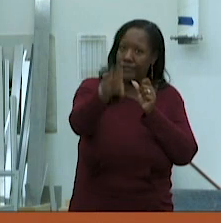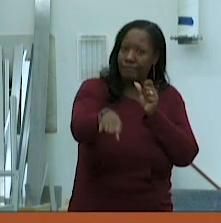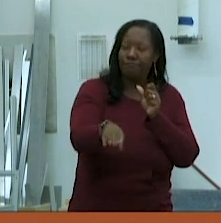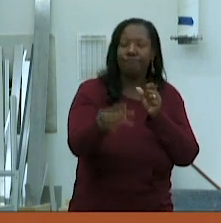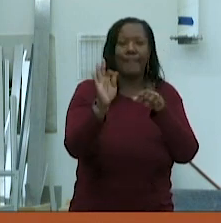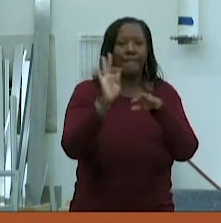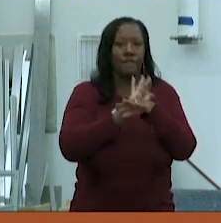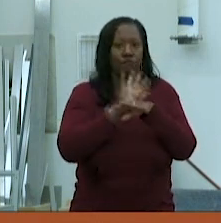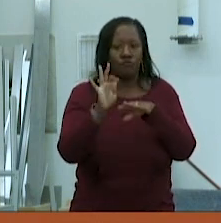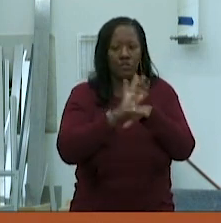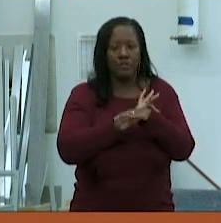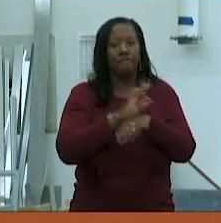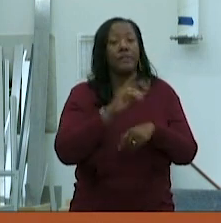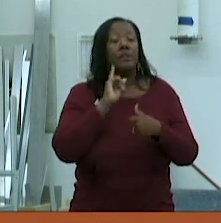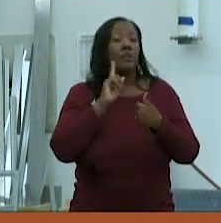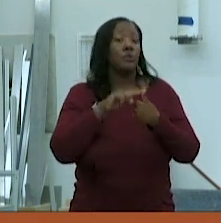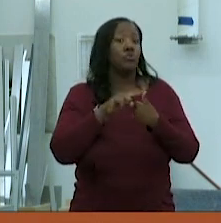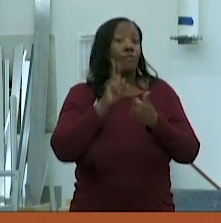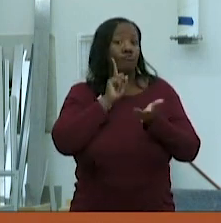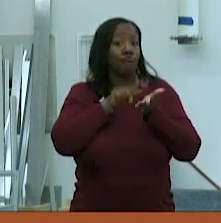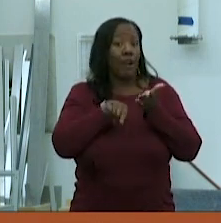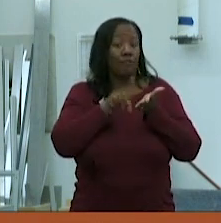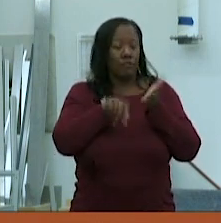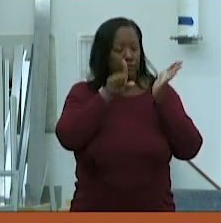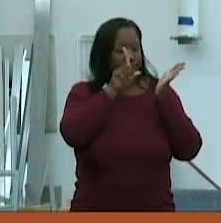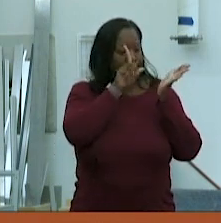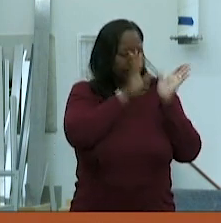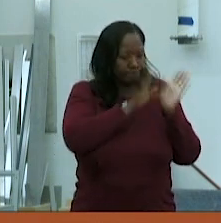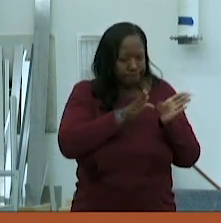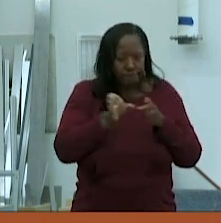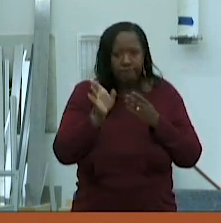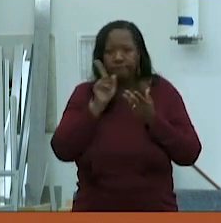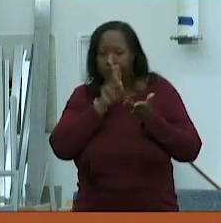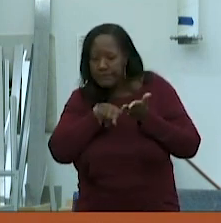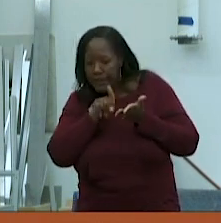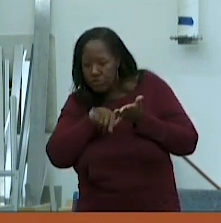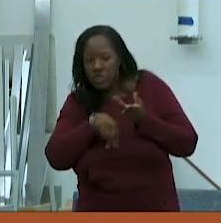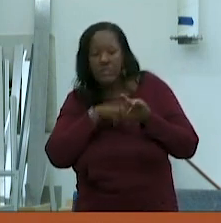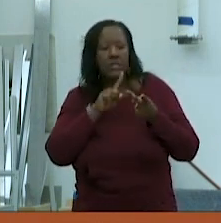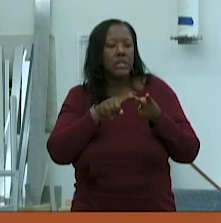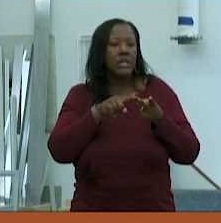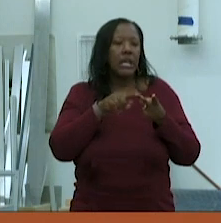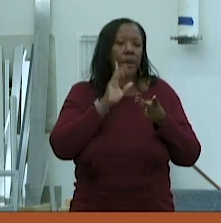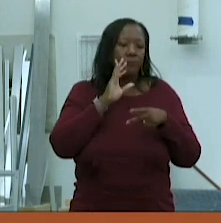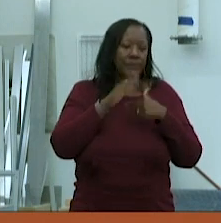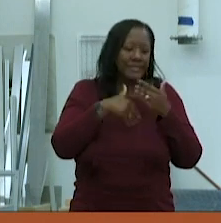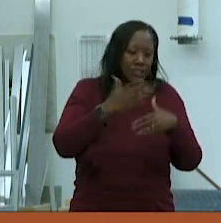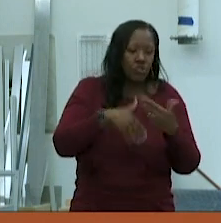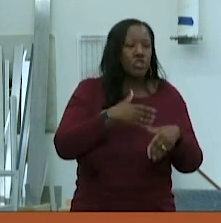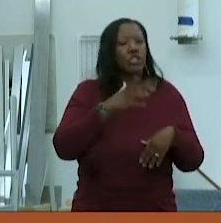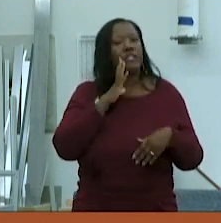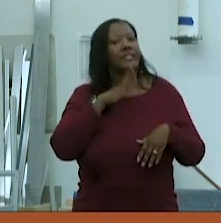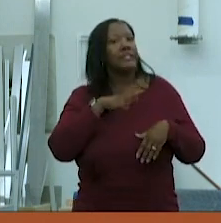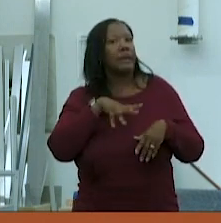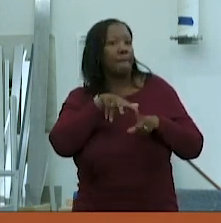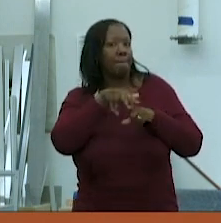plan should include regular inspection schedules, routine cleaning procedures, and scheduled maintenance tasks. It's essential to document all maintenance activities